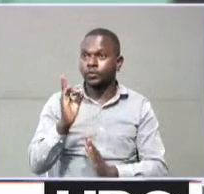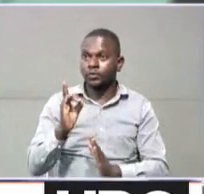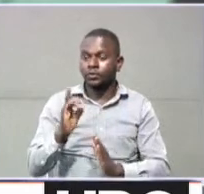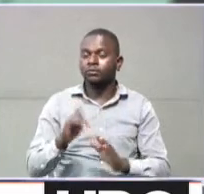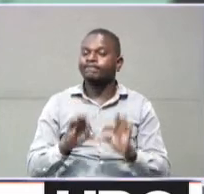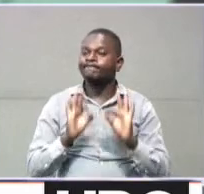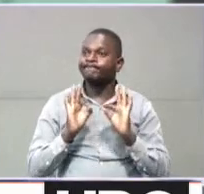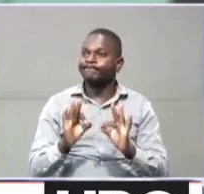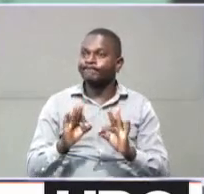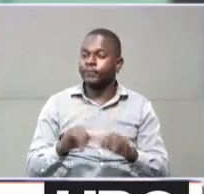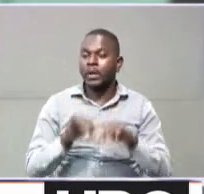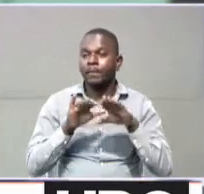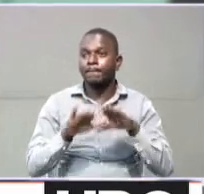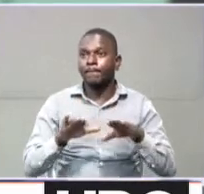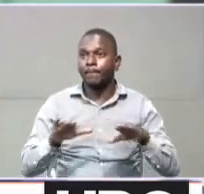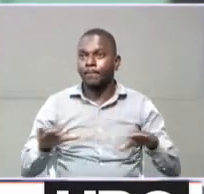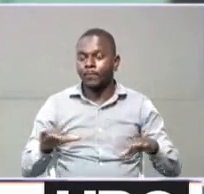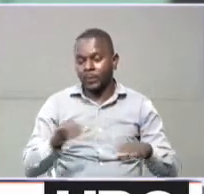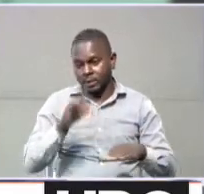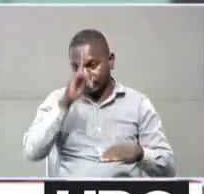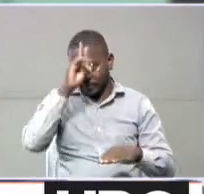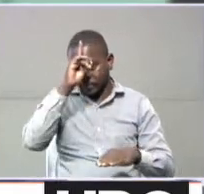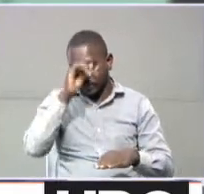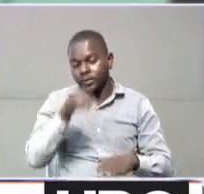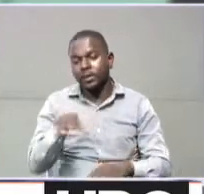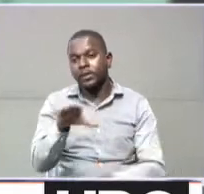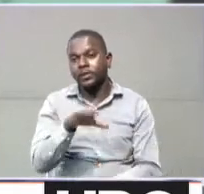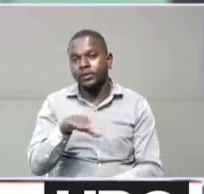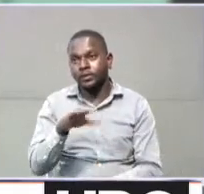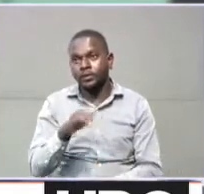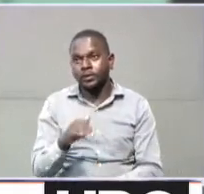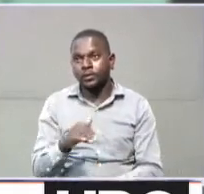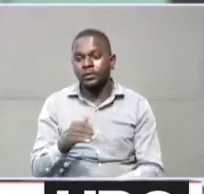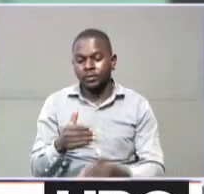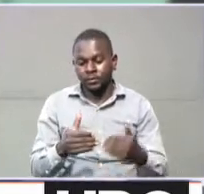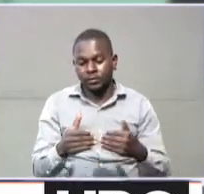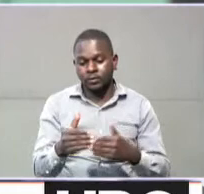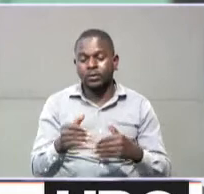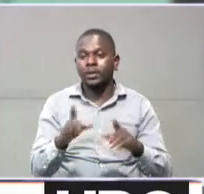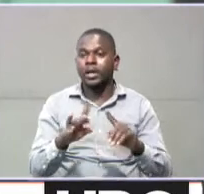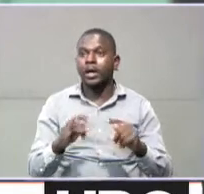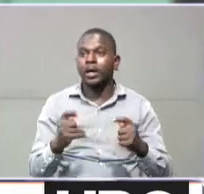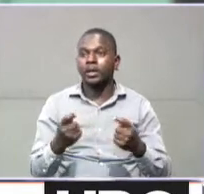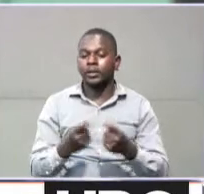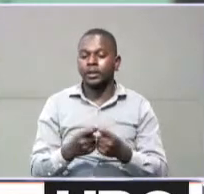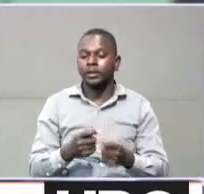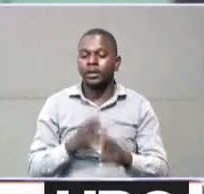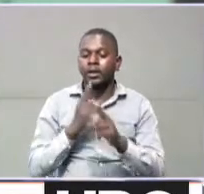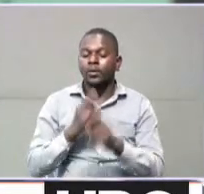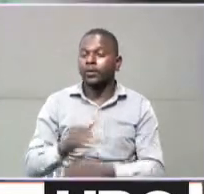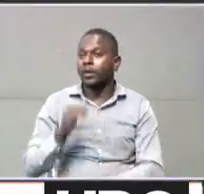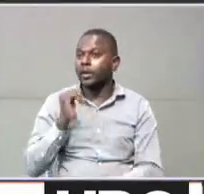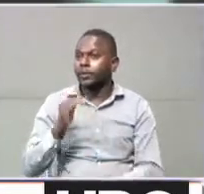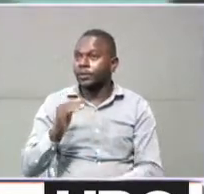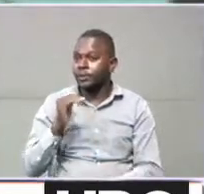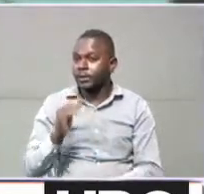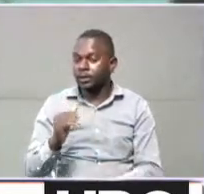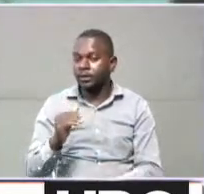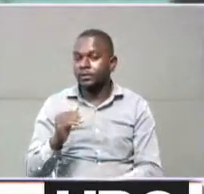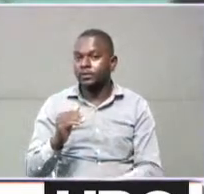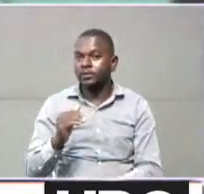decent markets in rural areas in the medium term a honorable speaker